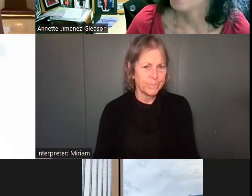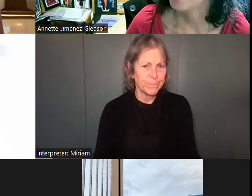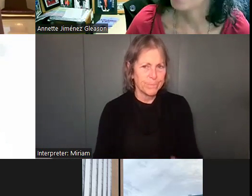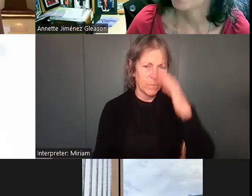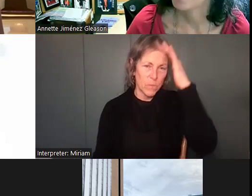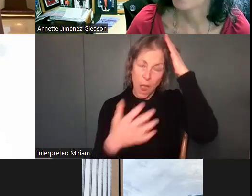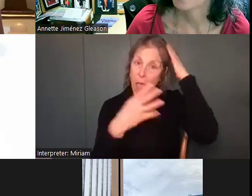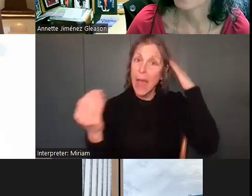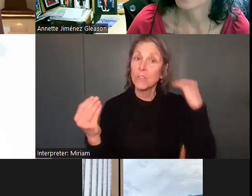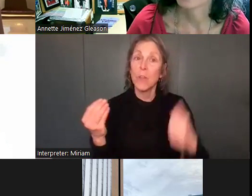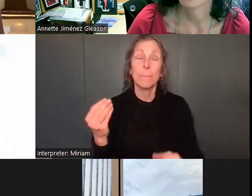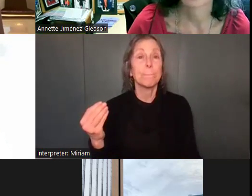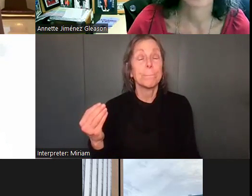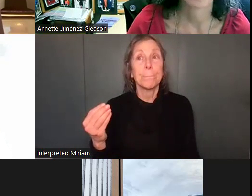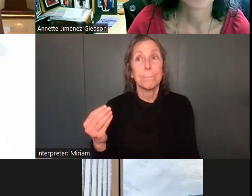And